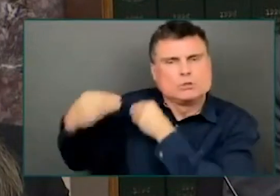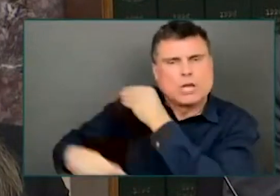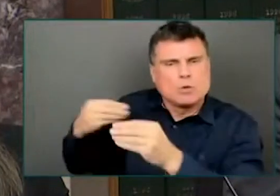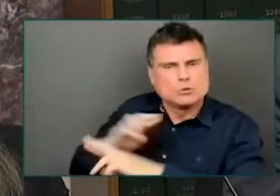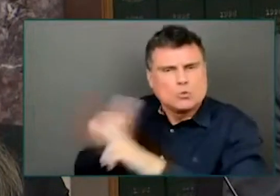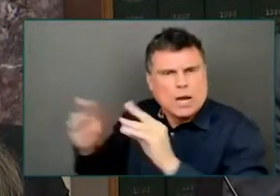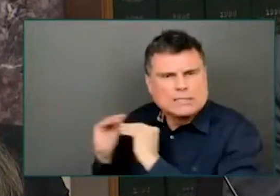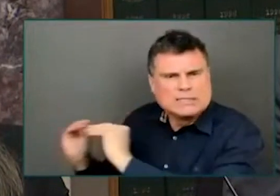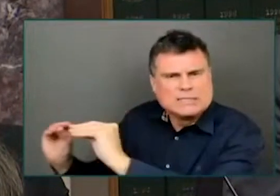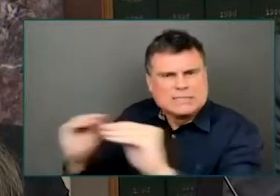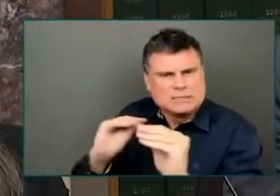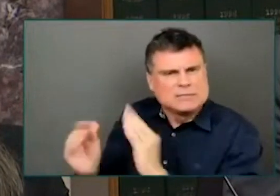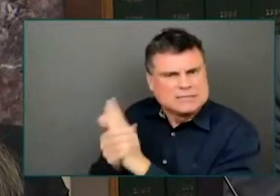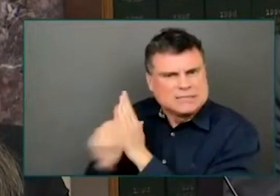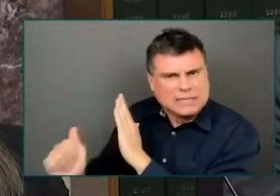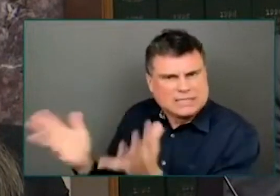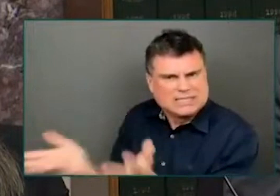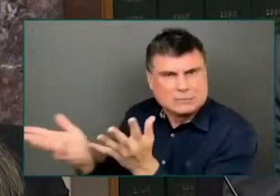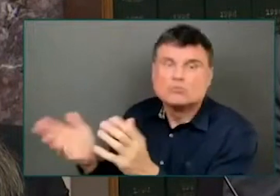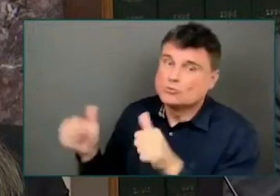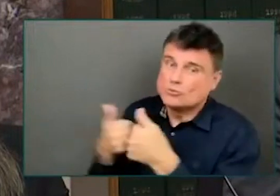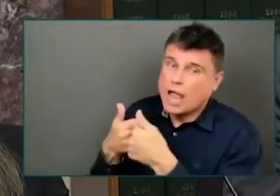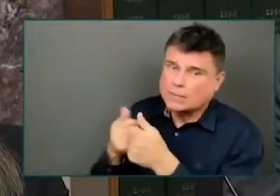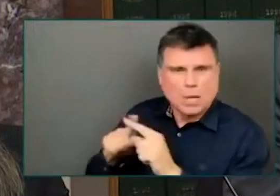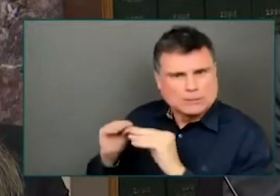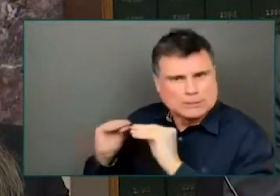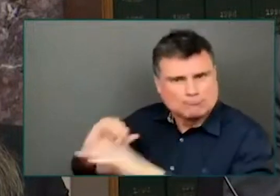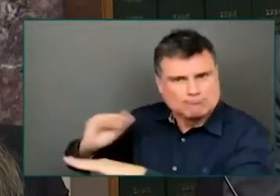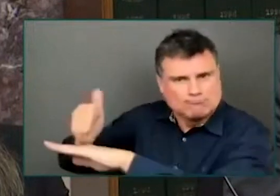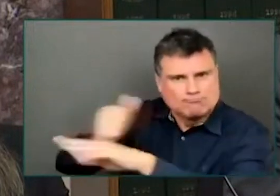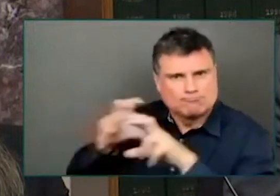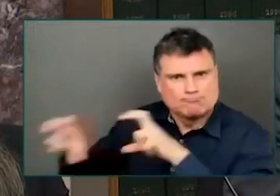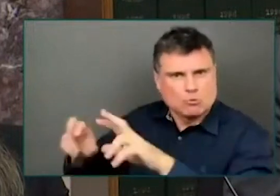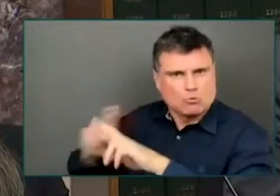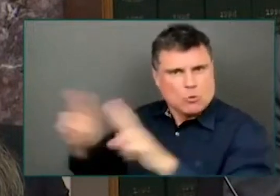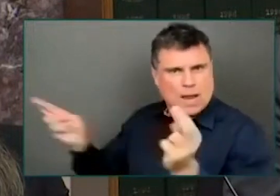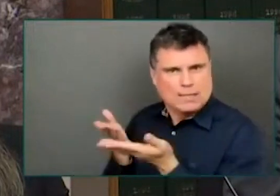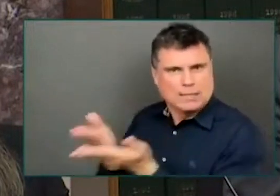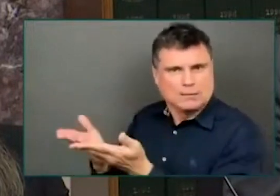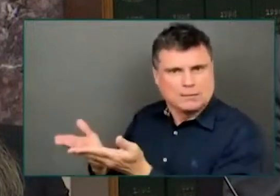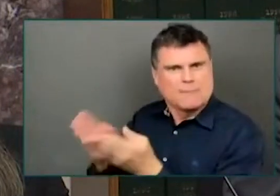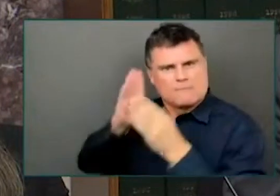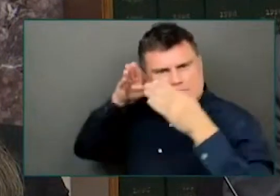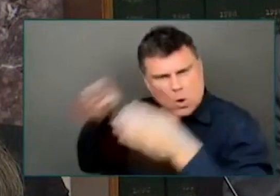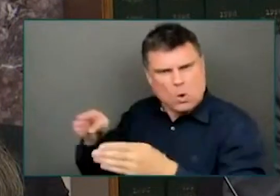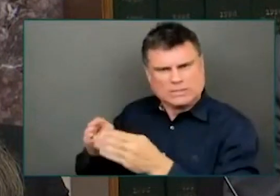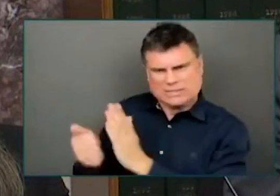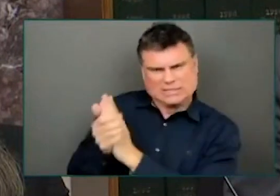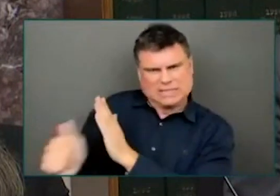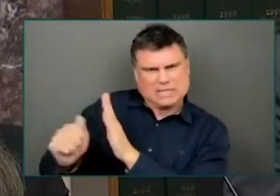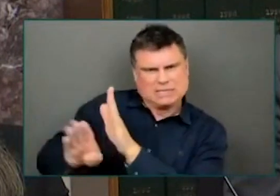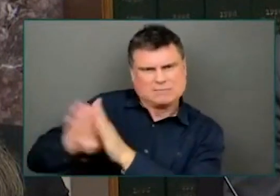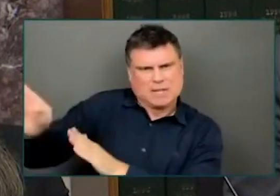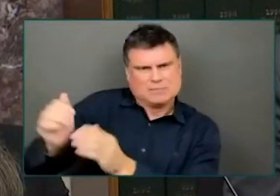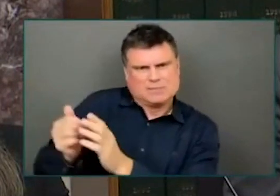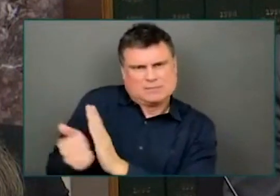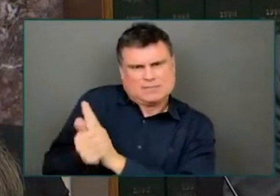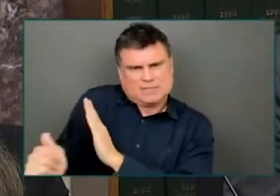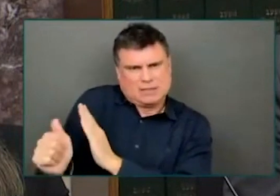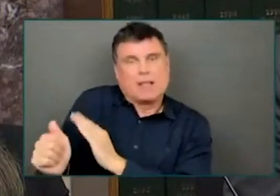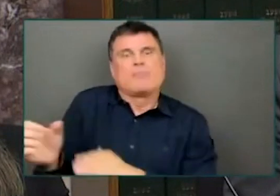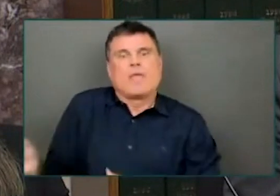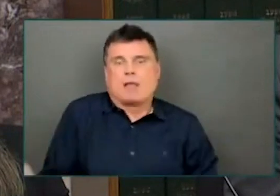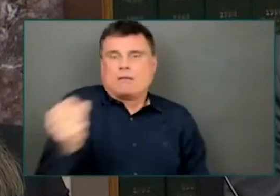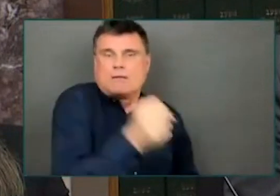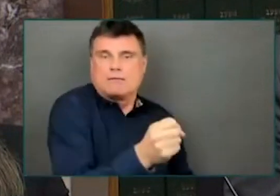BC economic plan commits to closing the skills gap. The skilled trades, Mr. Speaker, they're a very good example. We are supporting